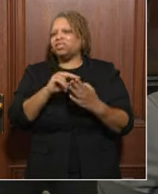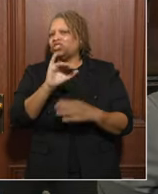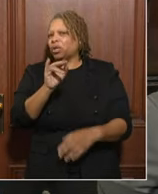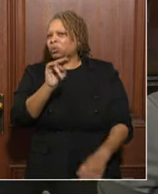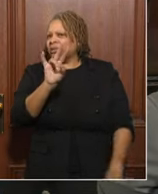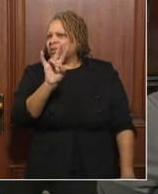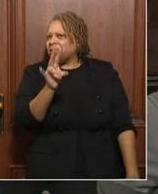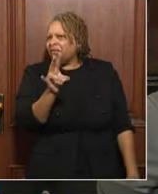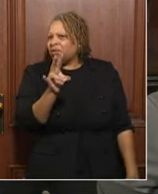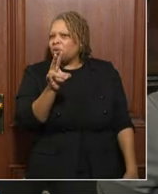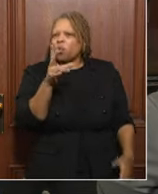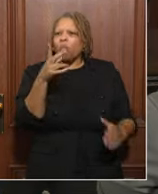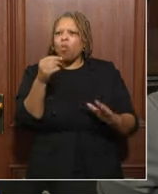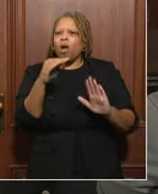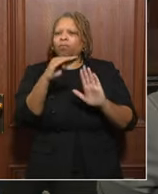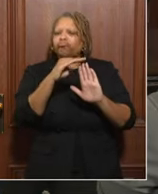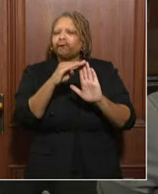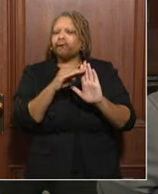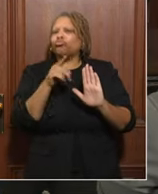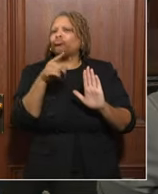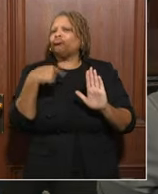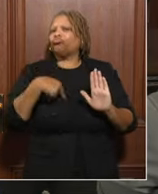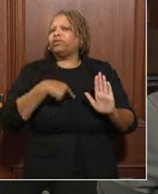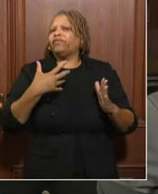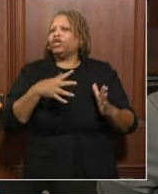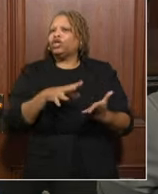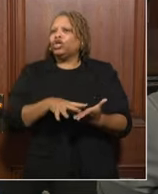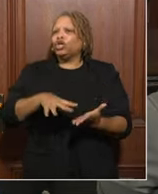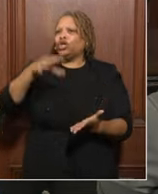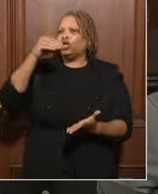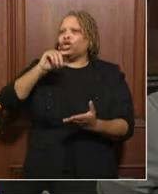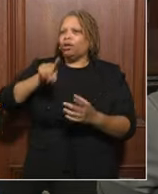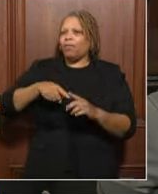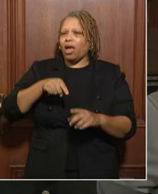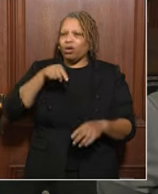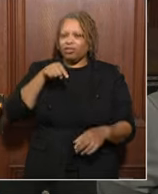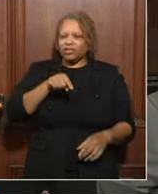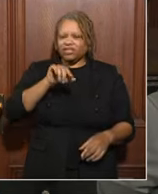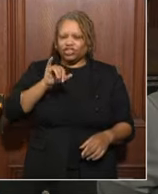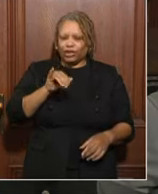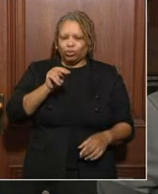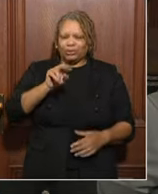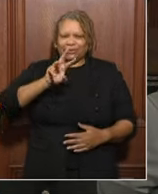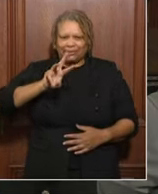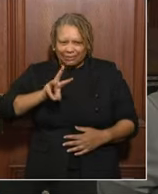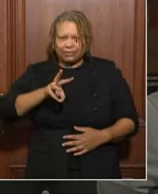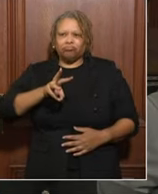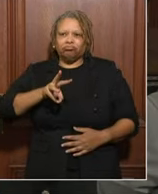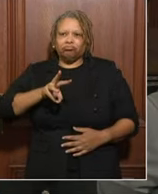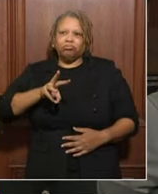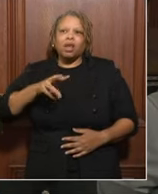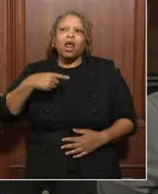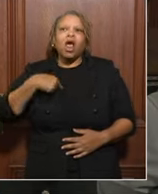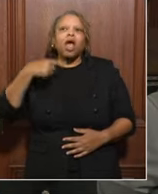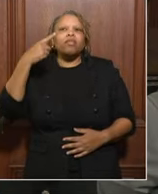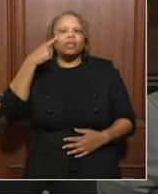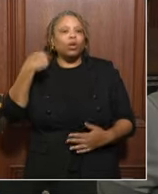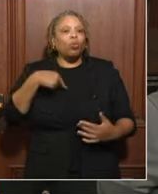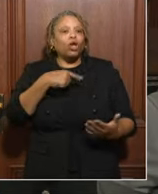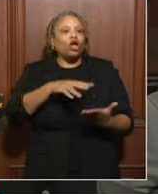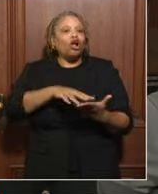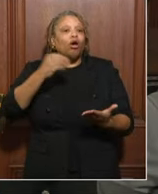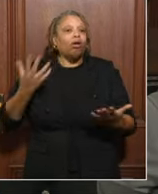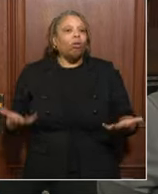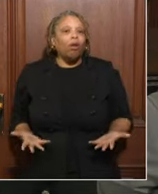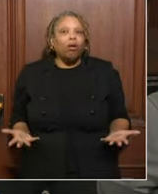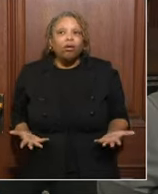applying for this January 6th? I would say one of the biggest was better coordination among the